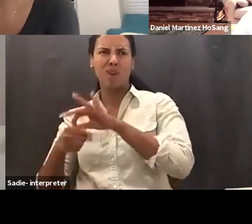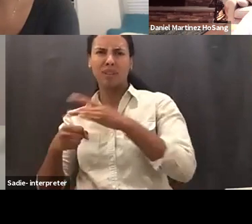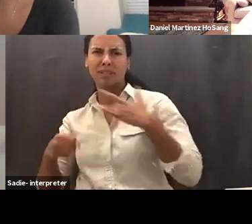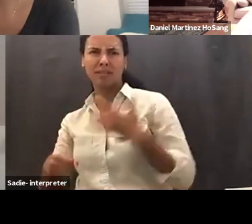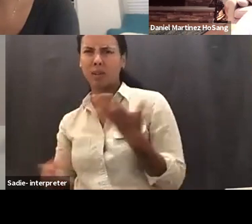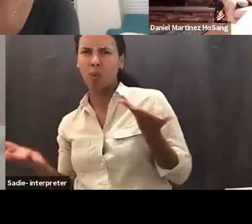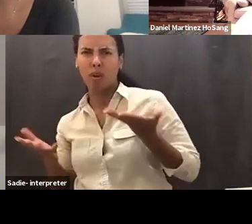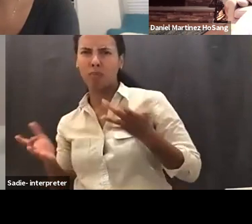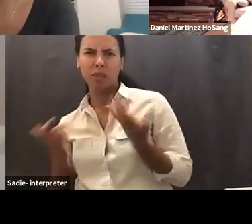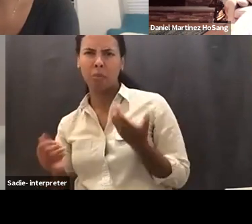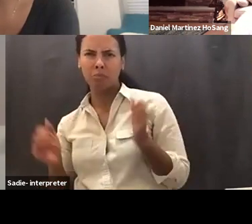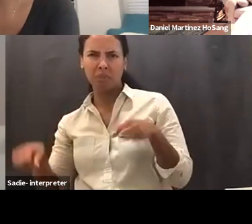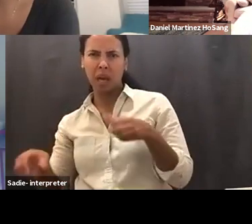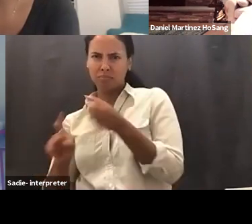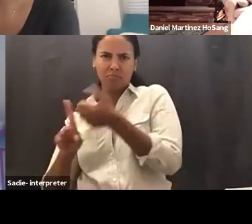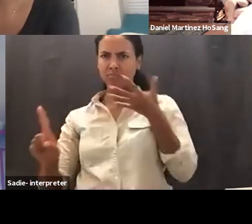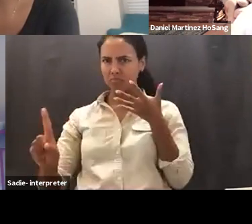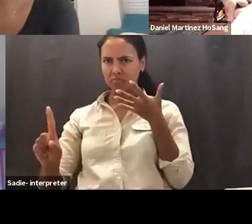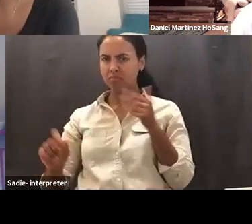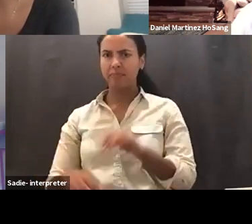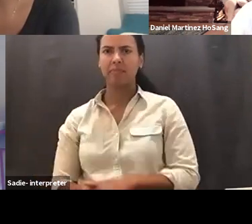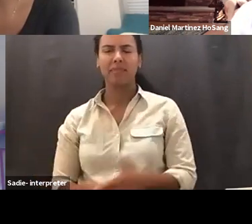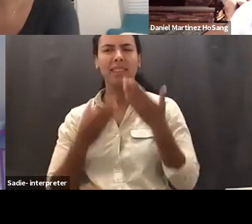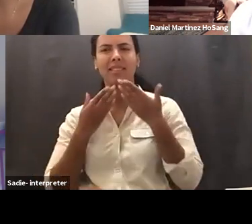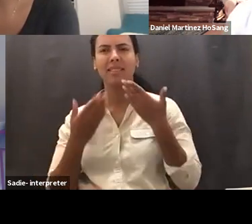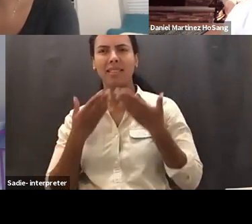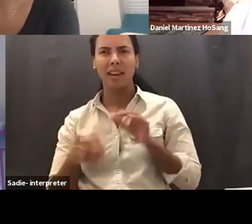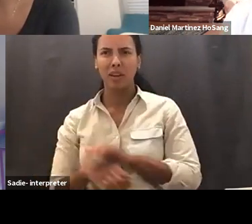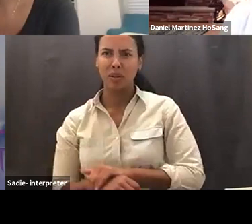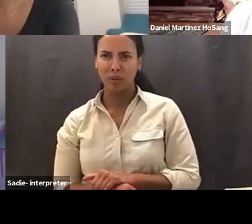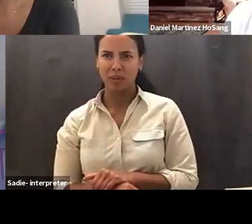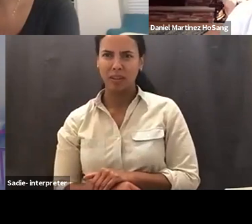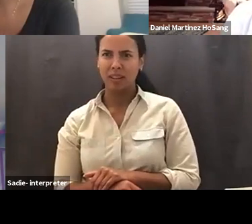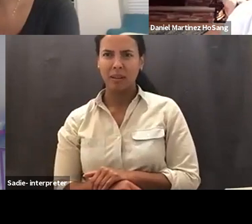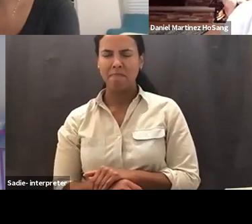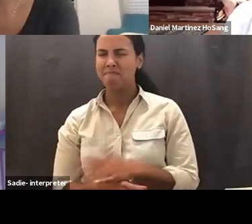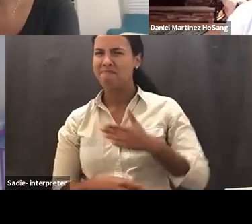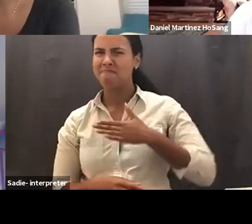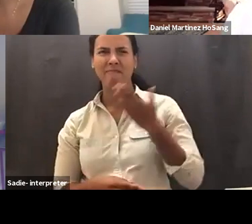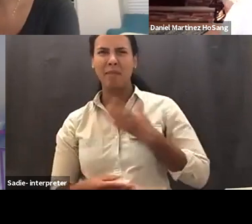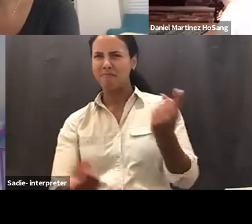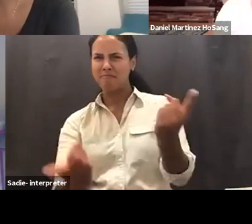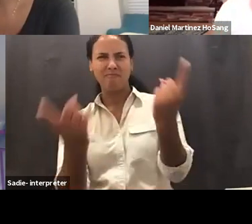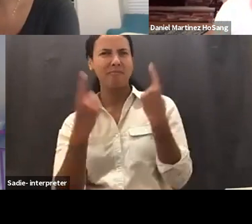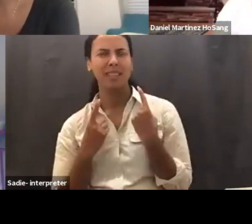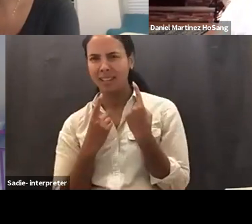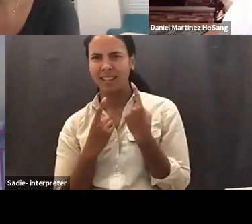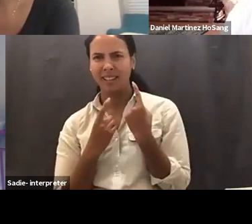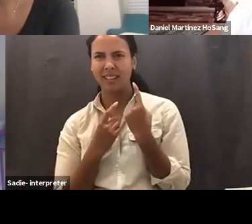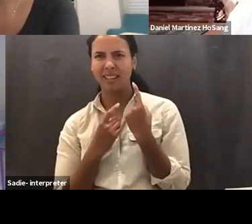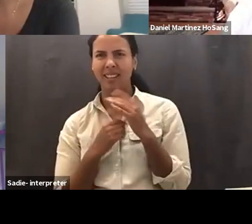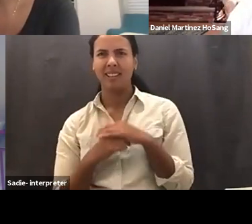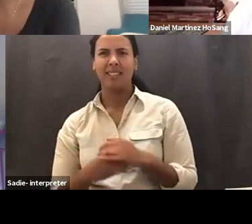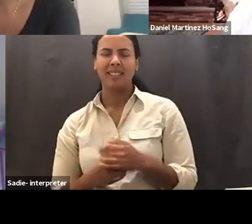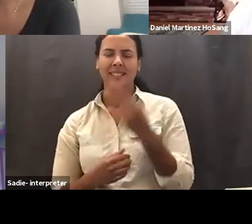Janelle. Thank you so much, Professor HoSang, and it is just thrilling to be here. I see a lot of participants